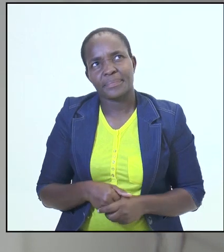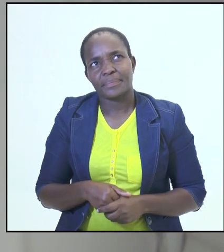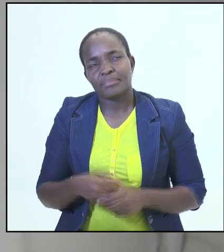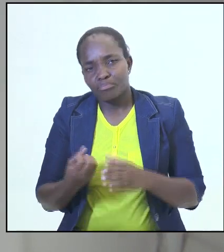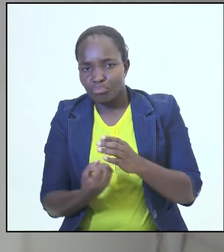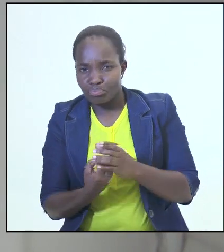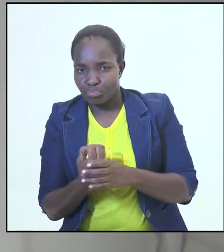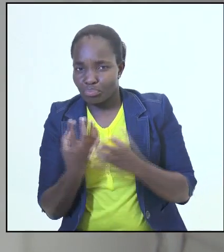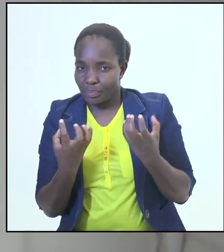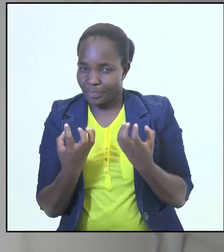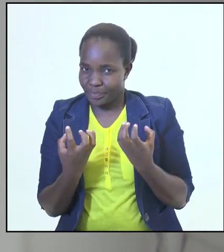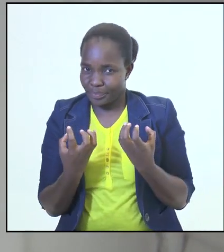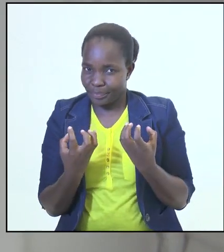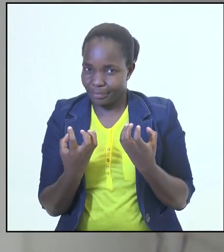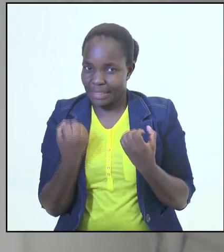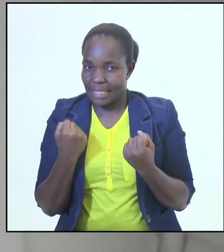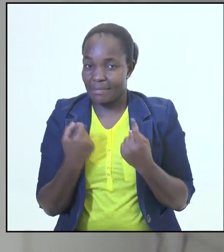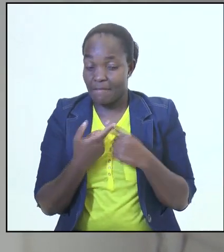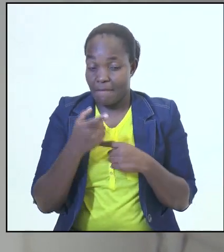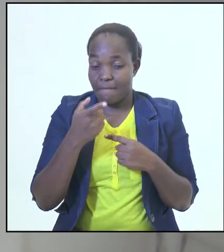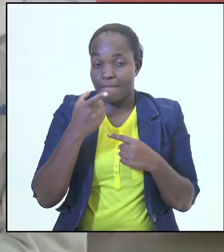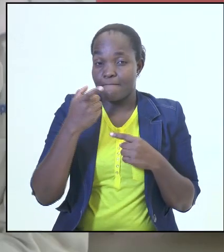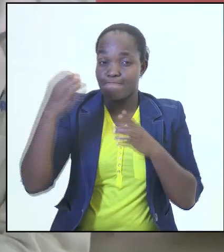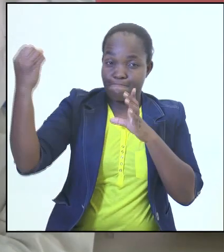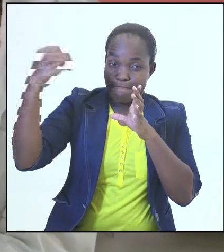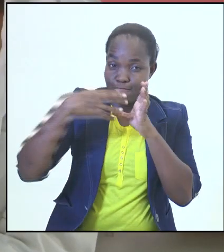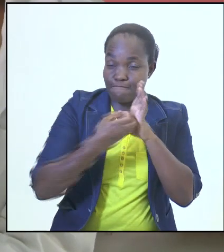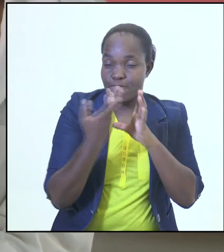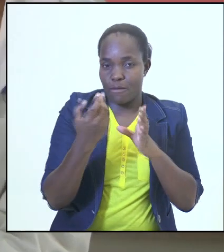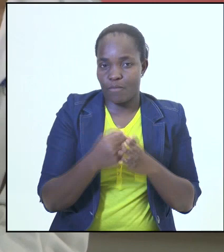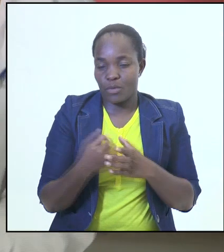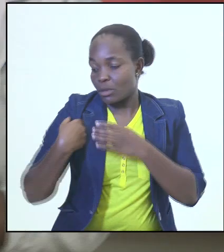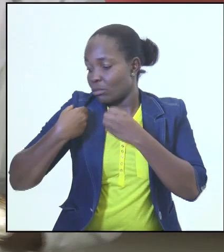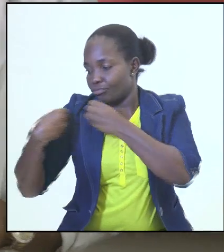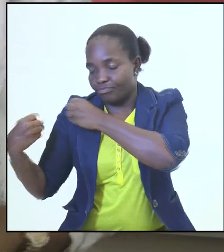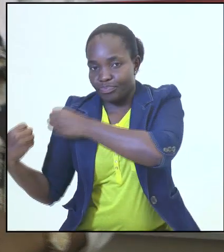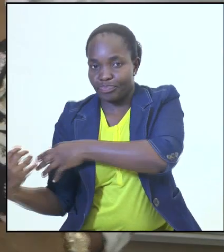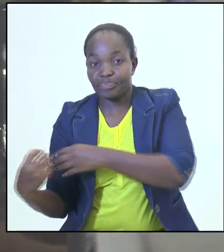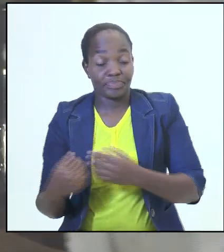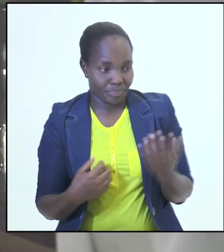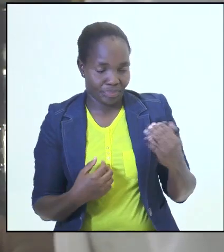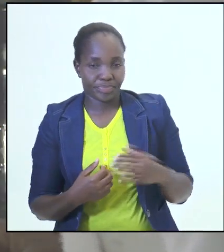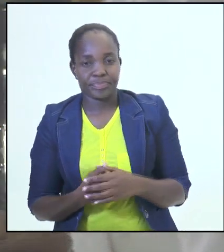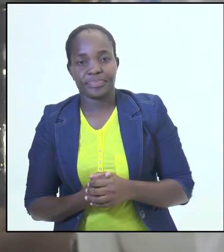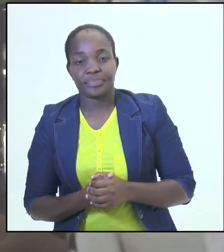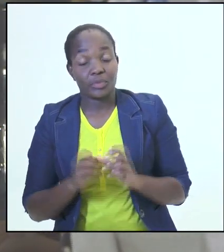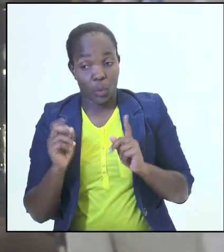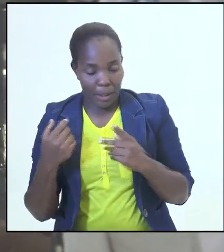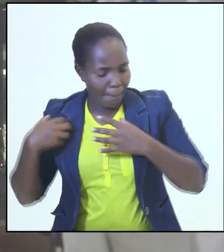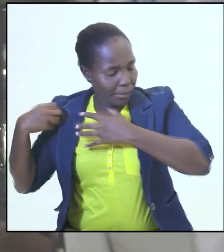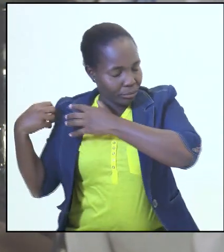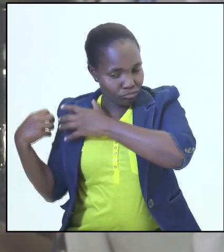needs light energy for photosynthesis. Come, put your bag down. Okay.